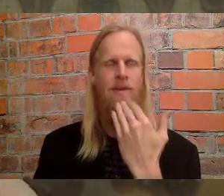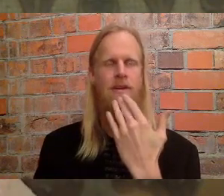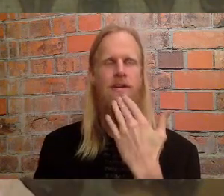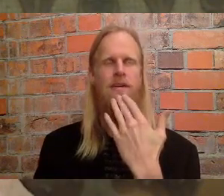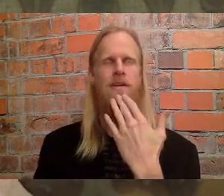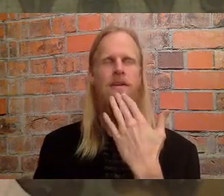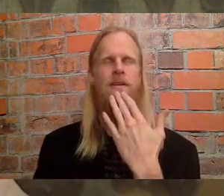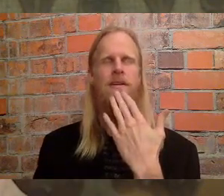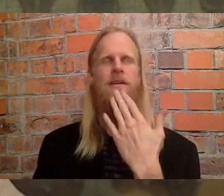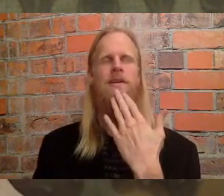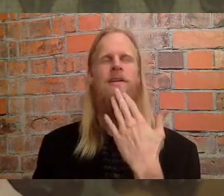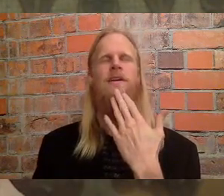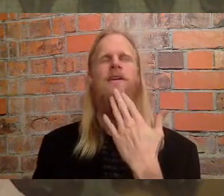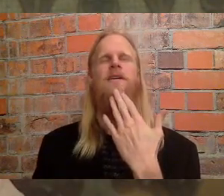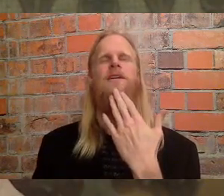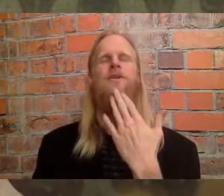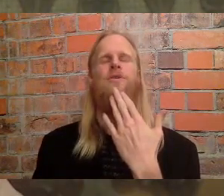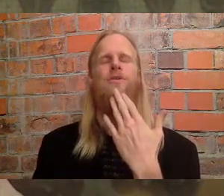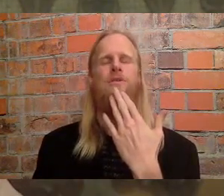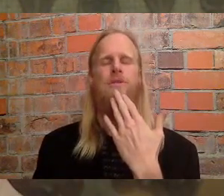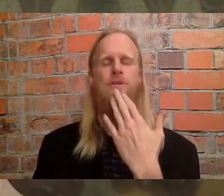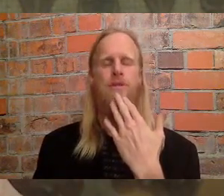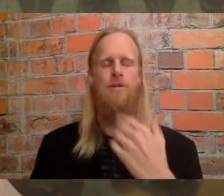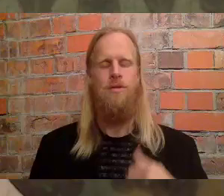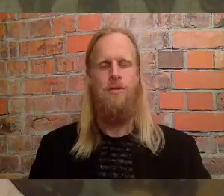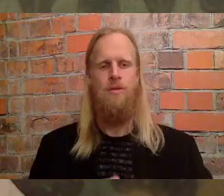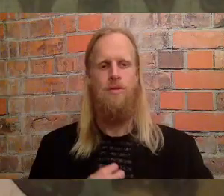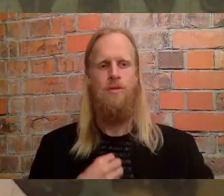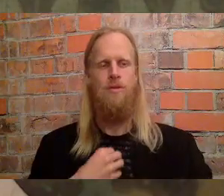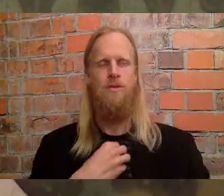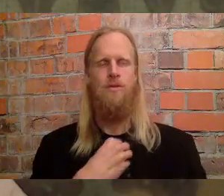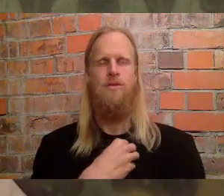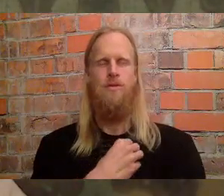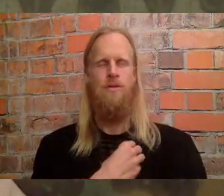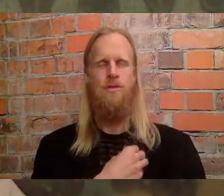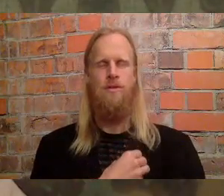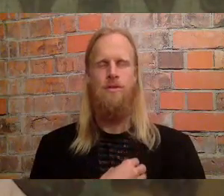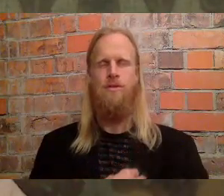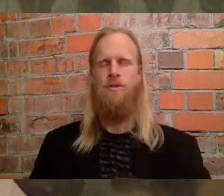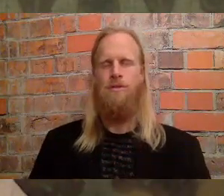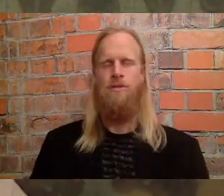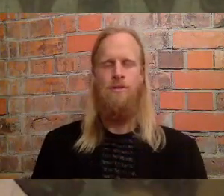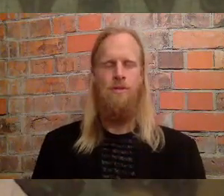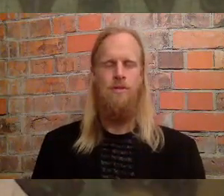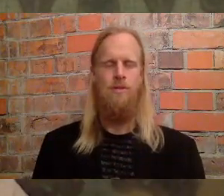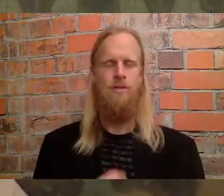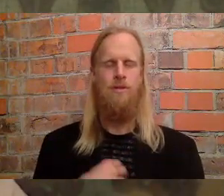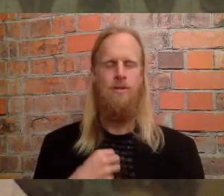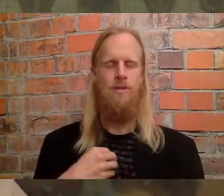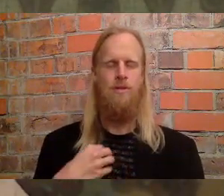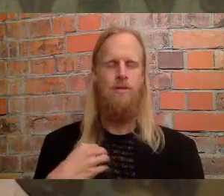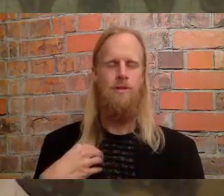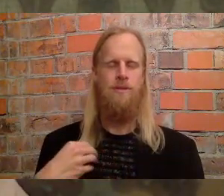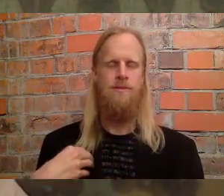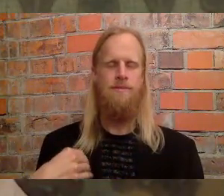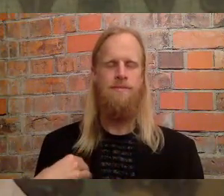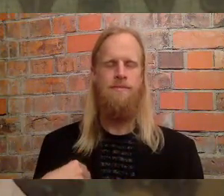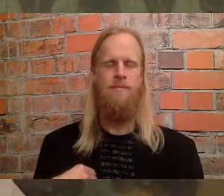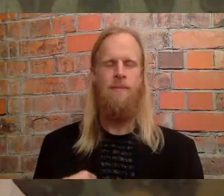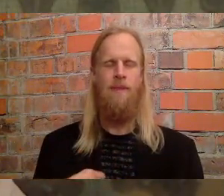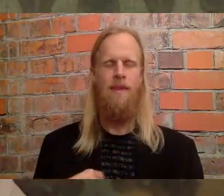And breathe. And tapping the chest. I'm open to loving and